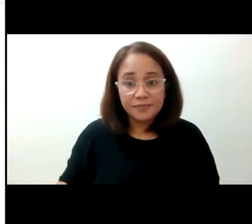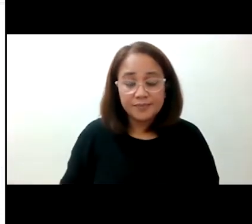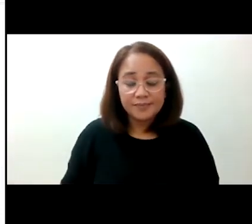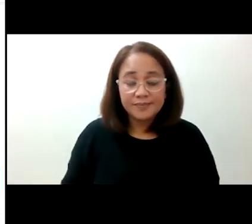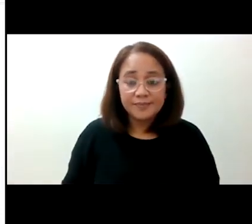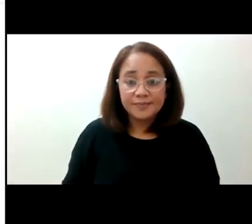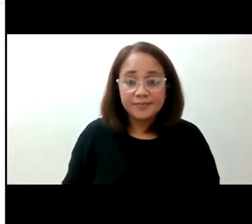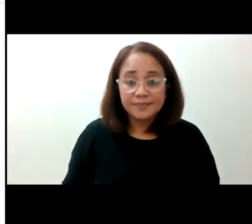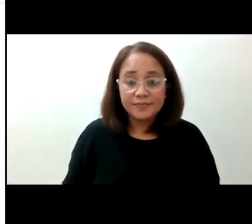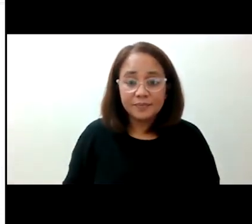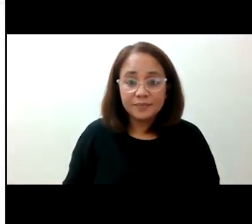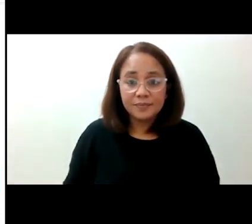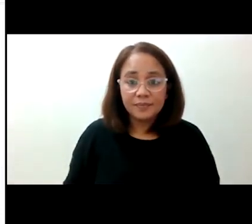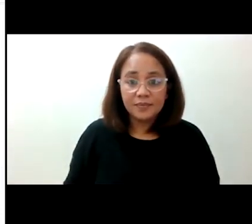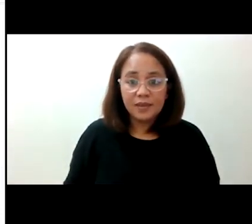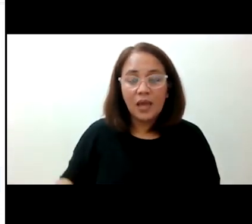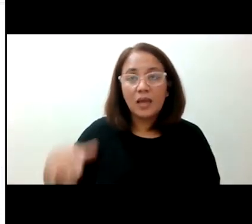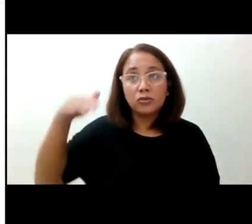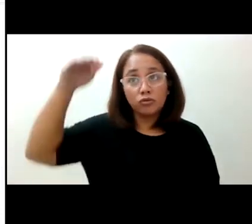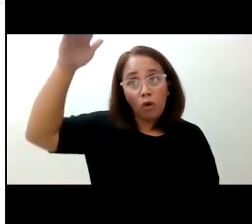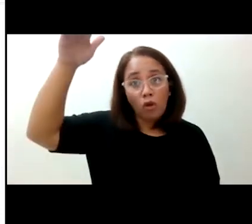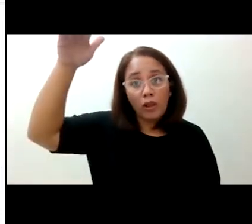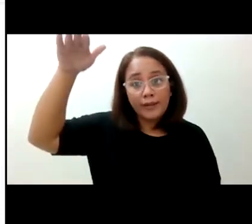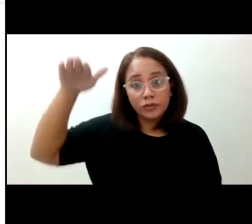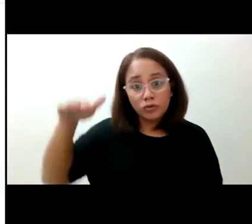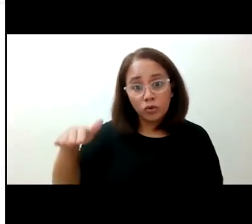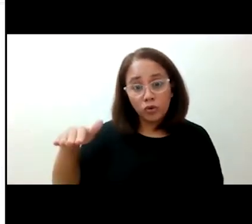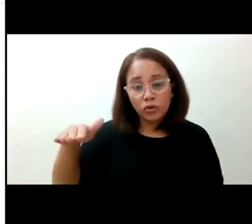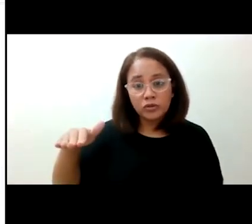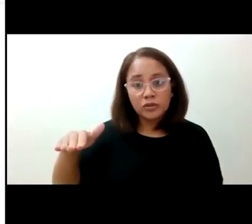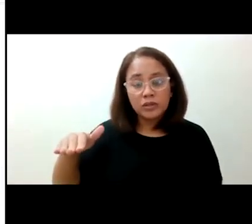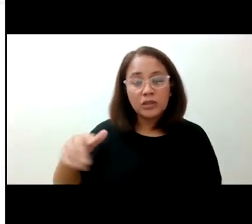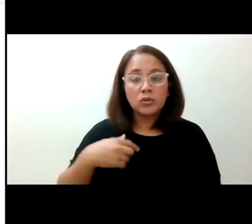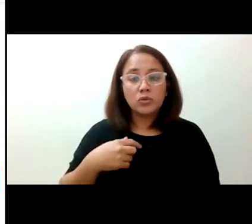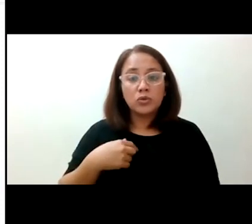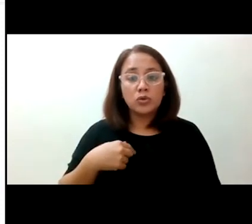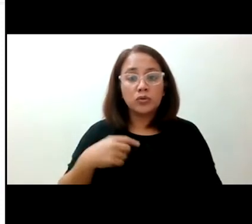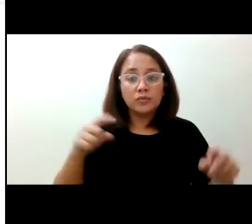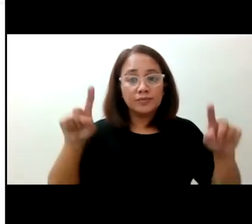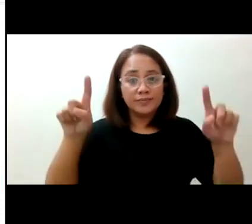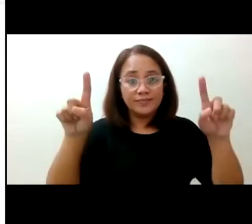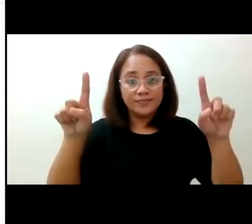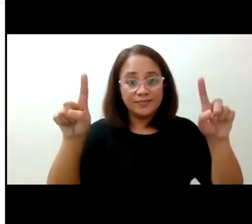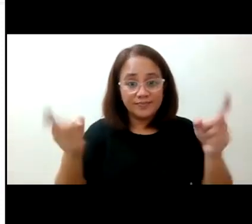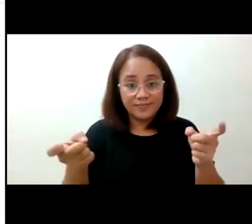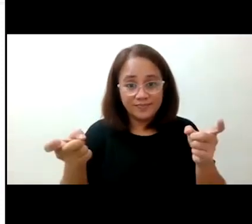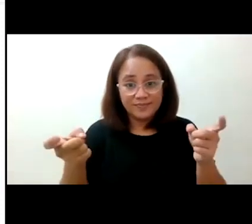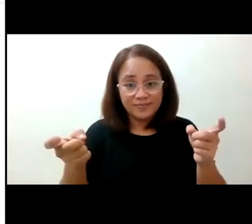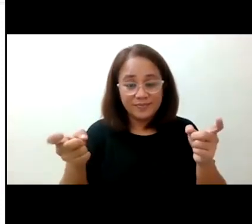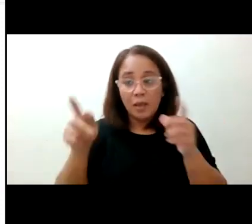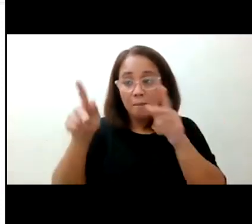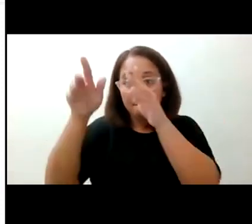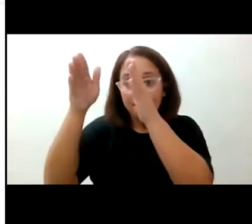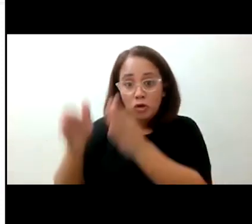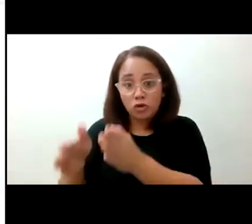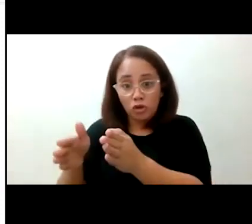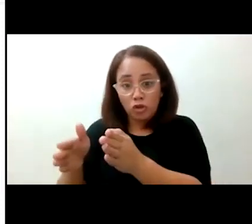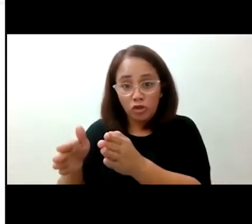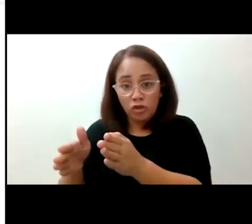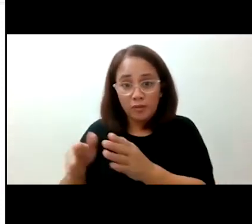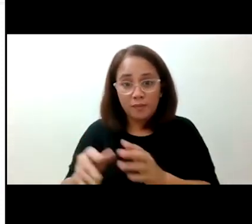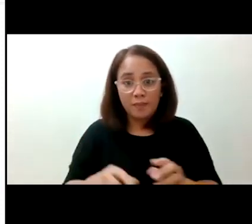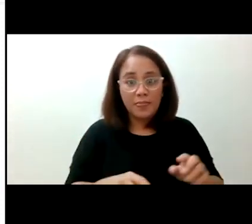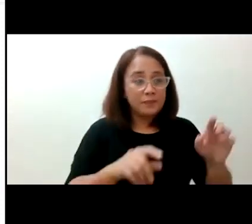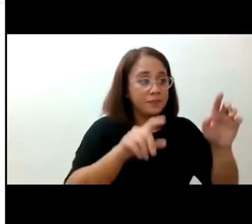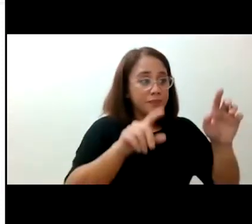and for short, that you put in parenthesis person, parenthesis and then person.